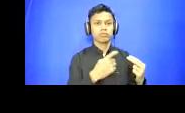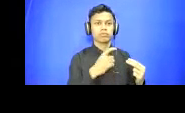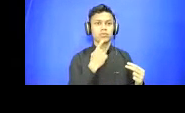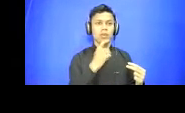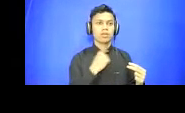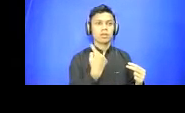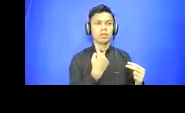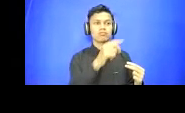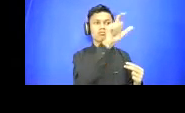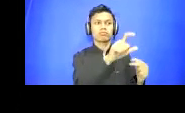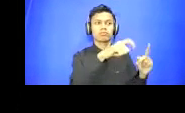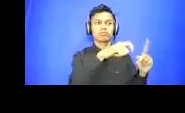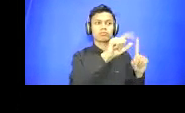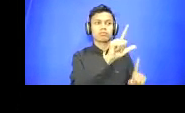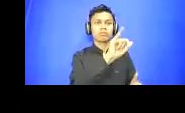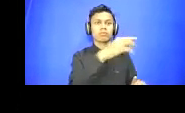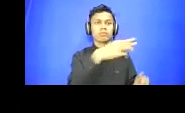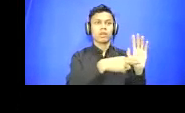working.